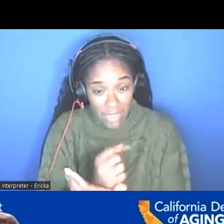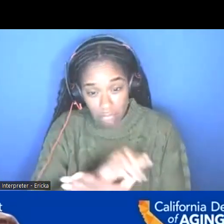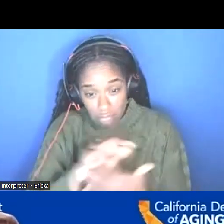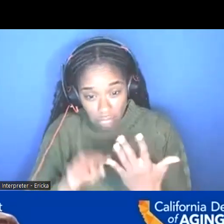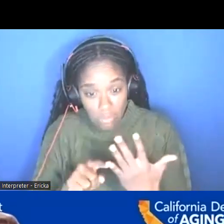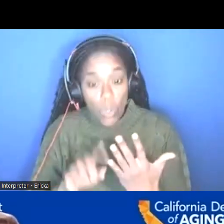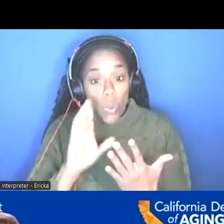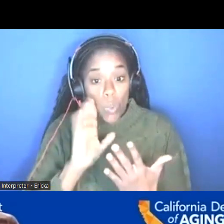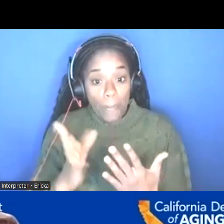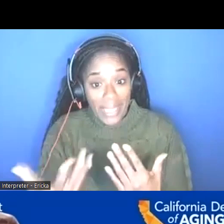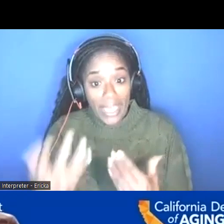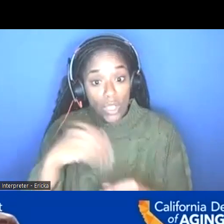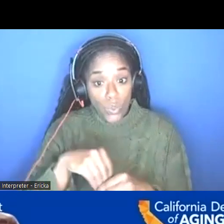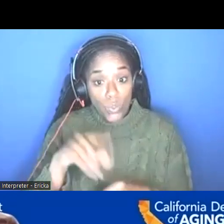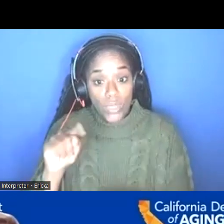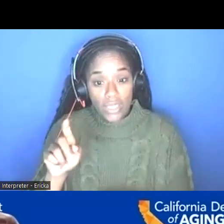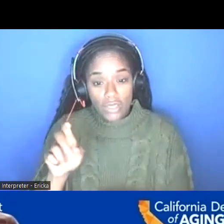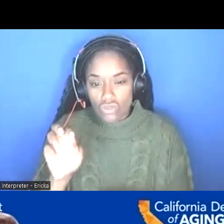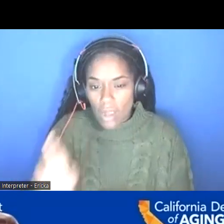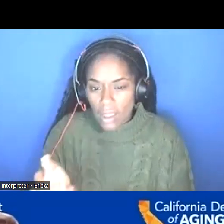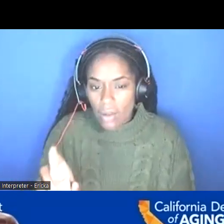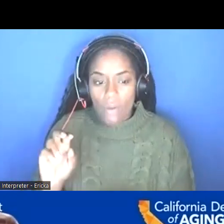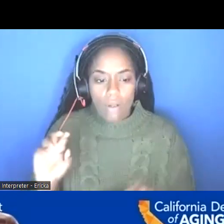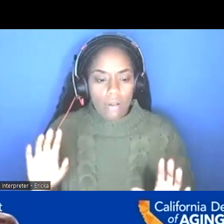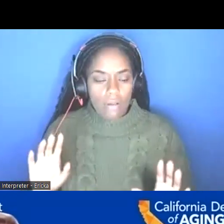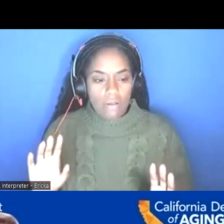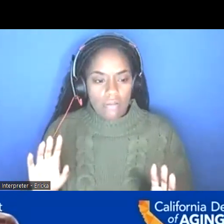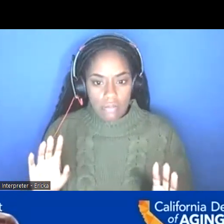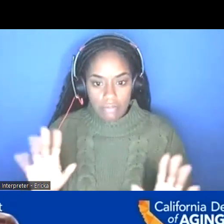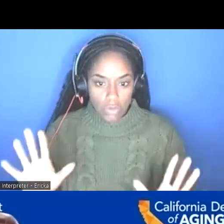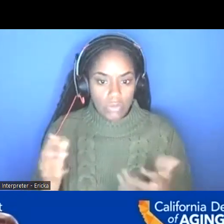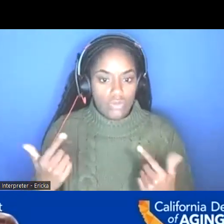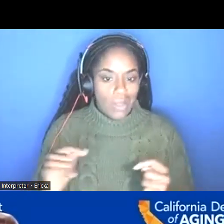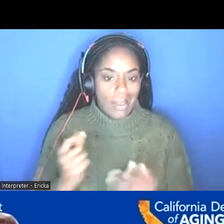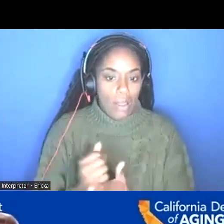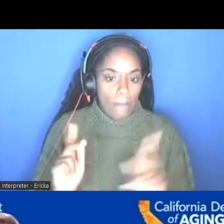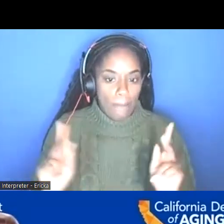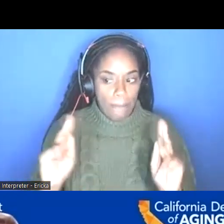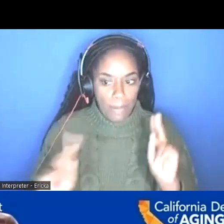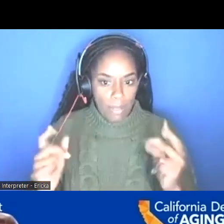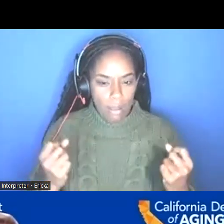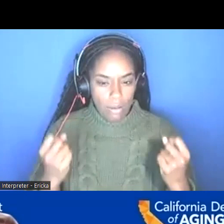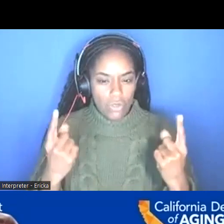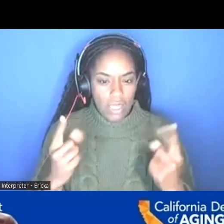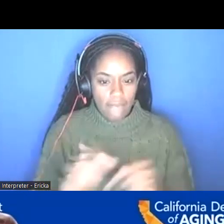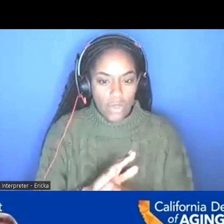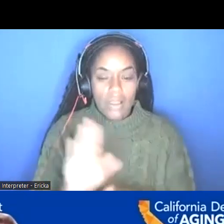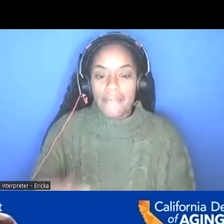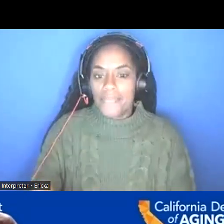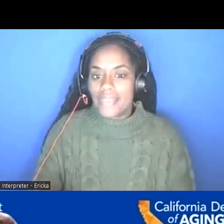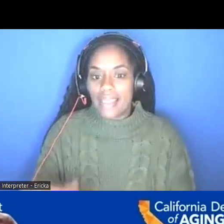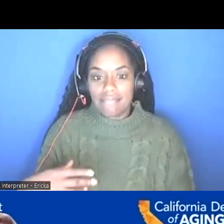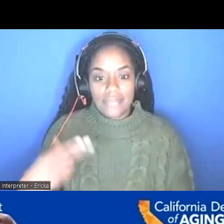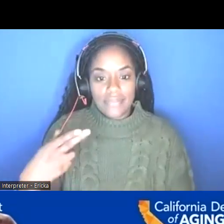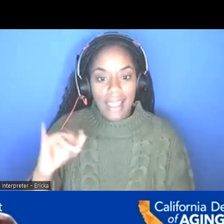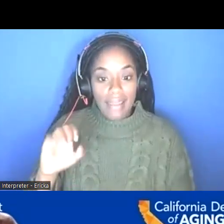Or are you like, just for people to understand where things are at, or even the high cap example, to know